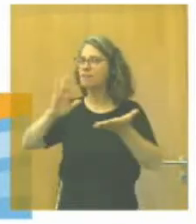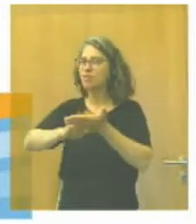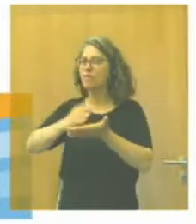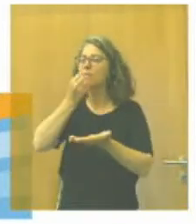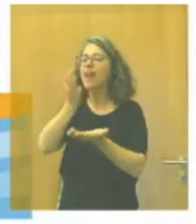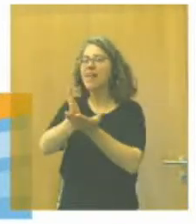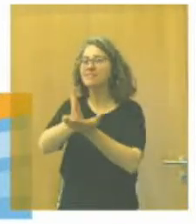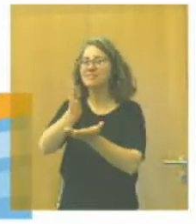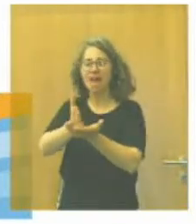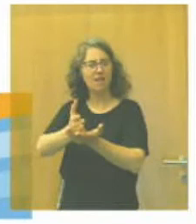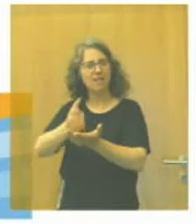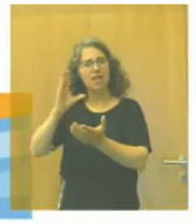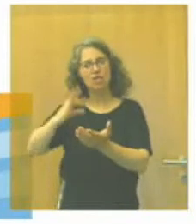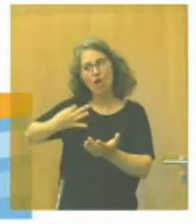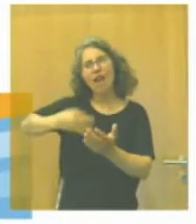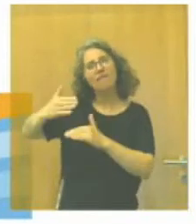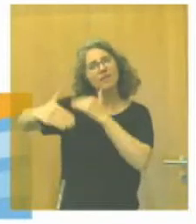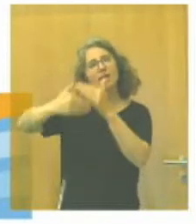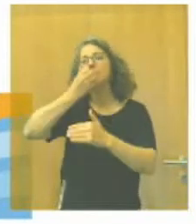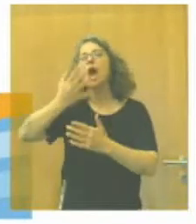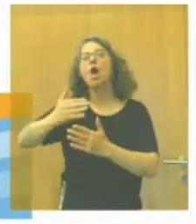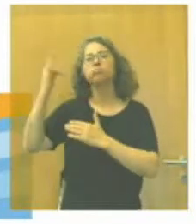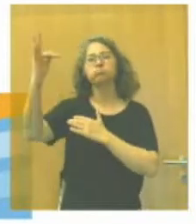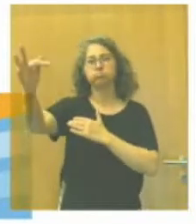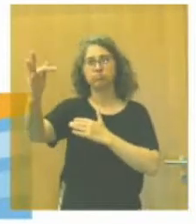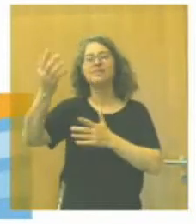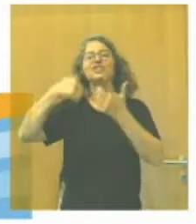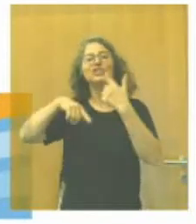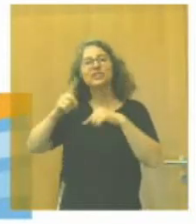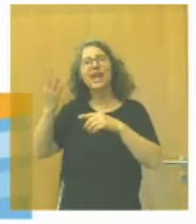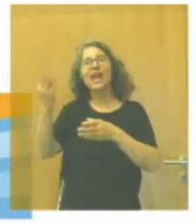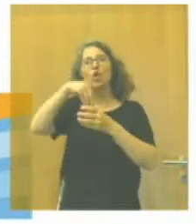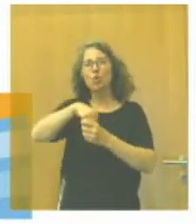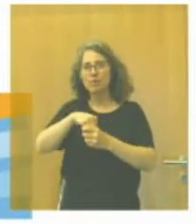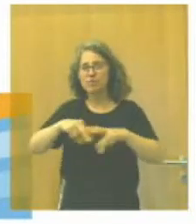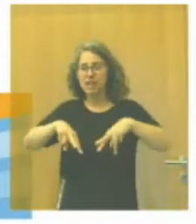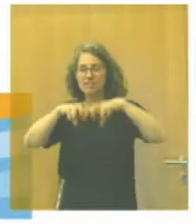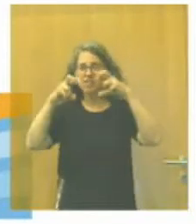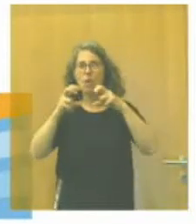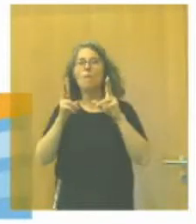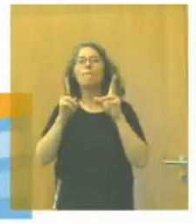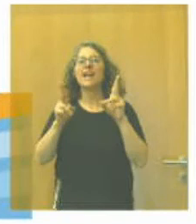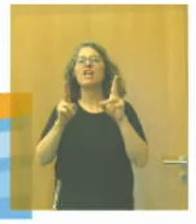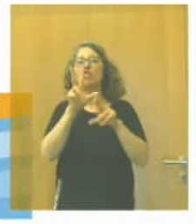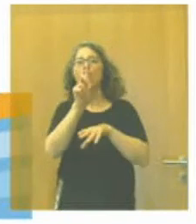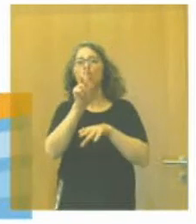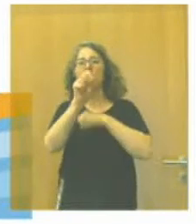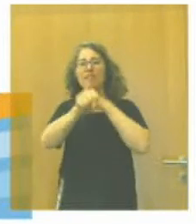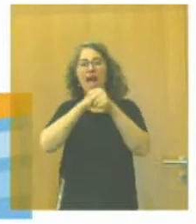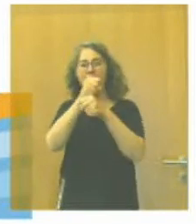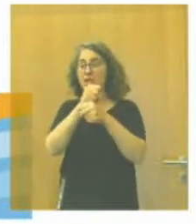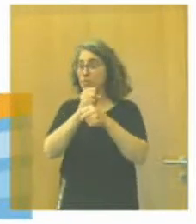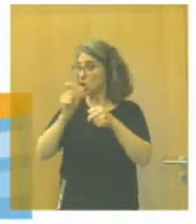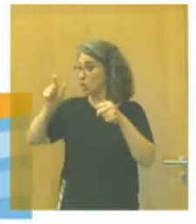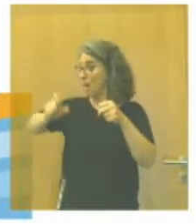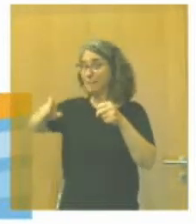in our study a whole 80-year period, that is, getting all of those young people who experienced the intervention as